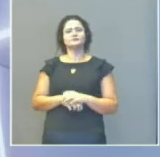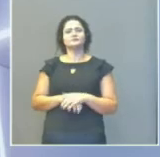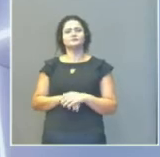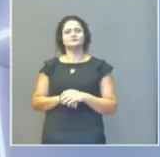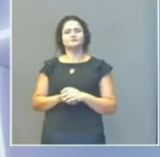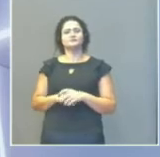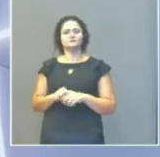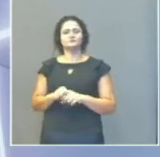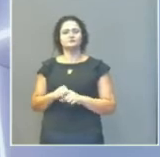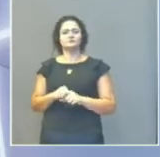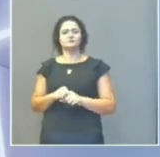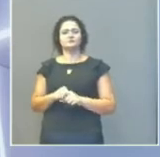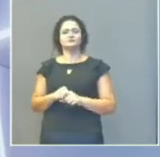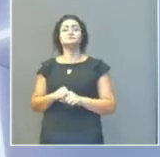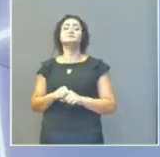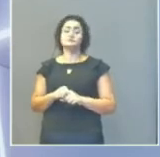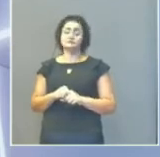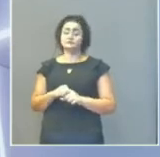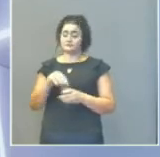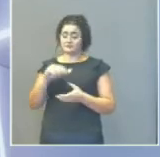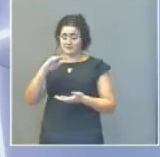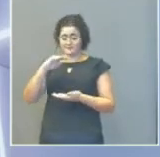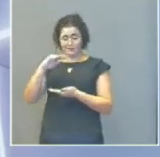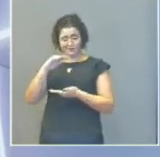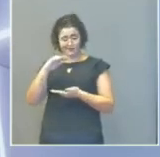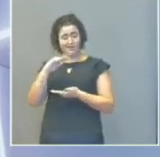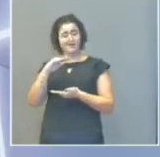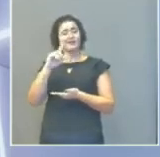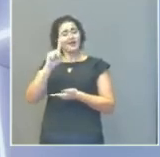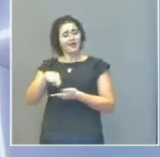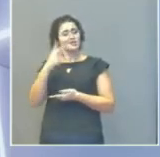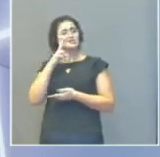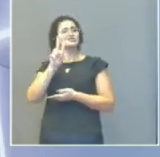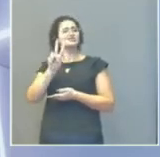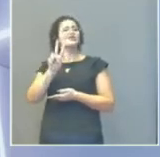And so this ragdoll was a story, was a way of saying